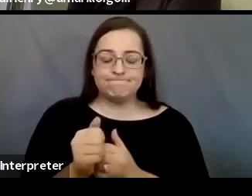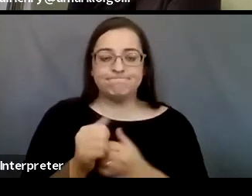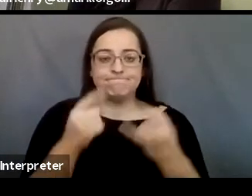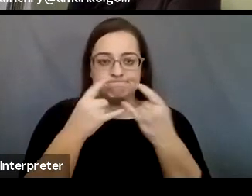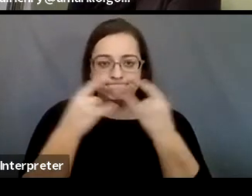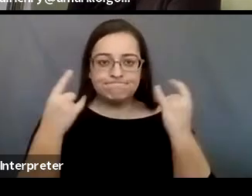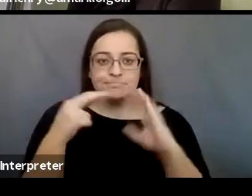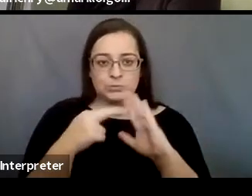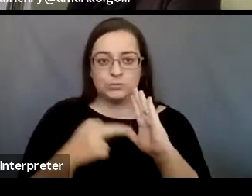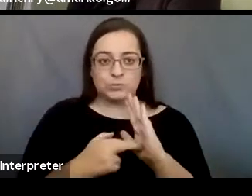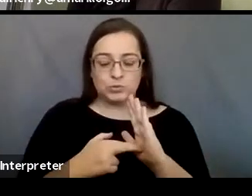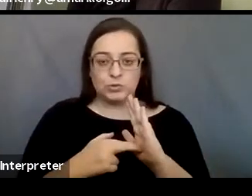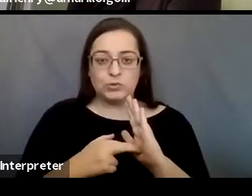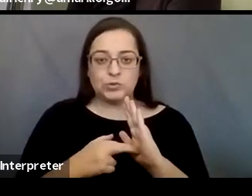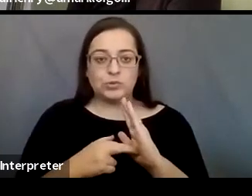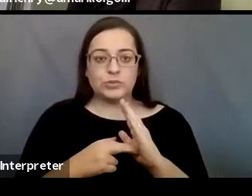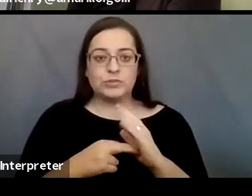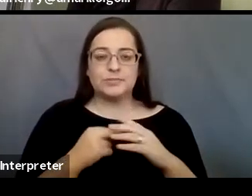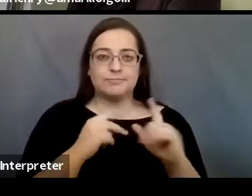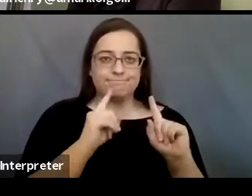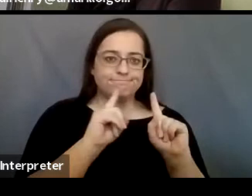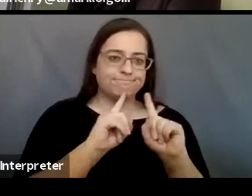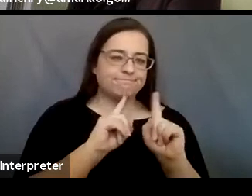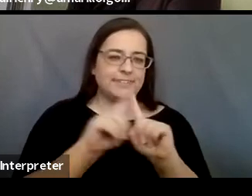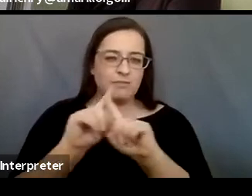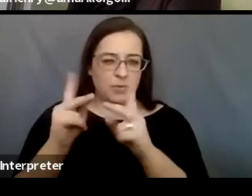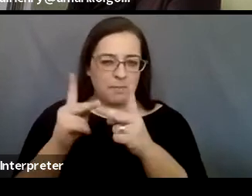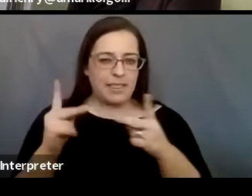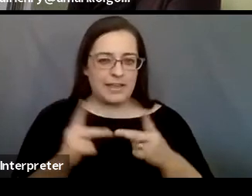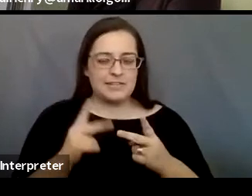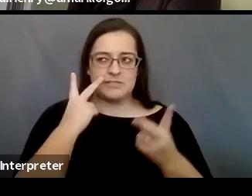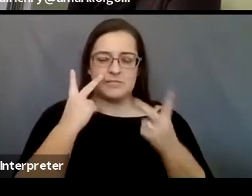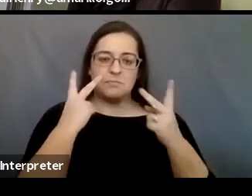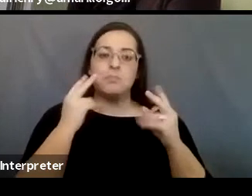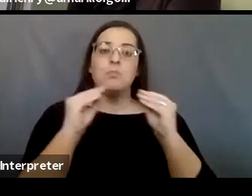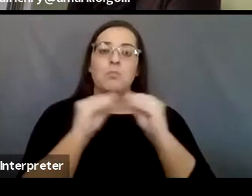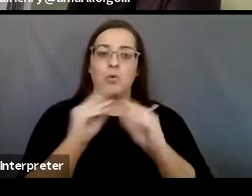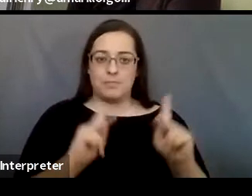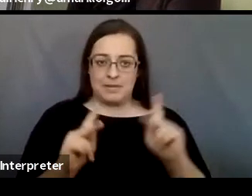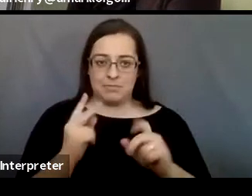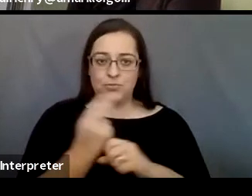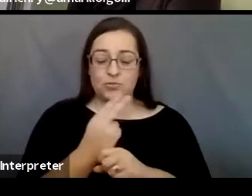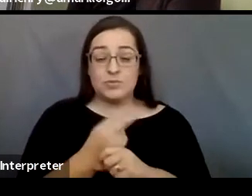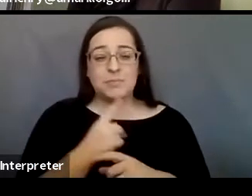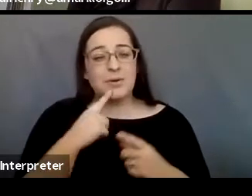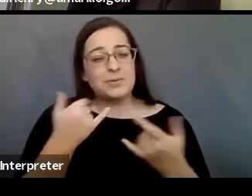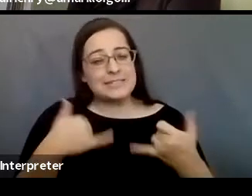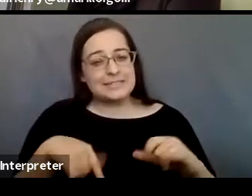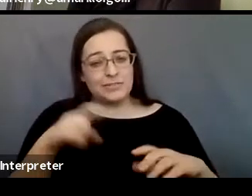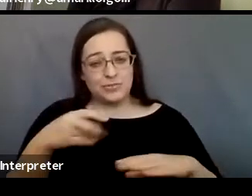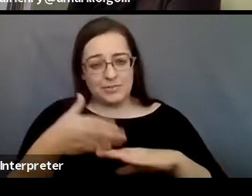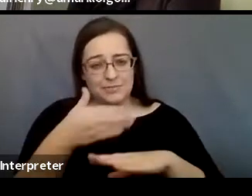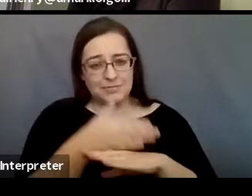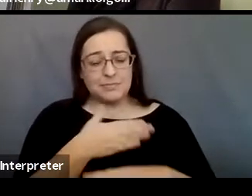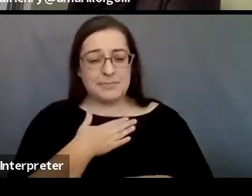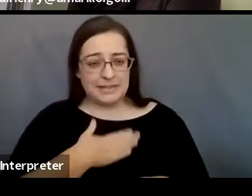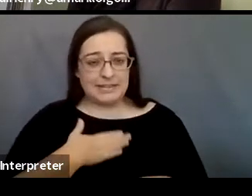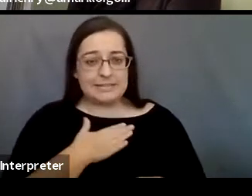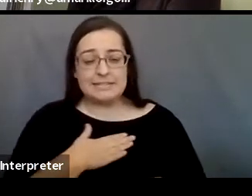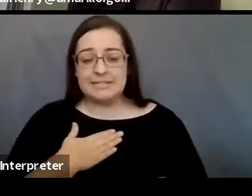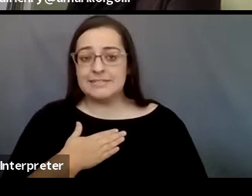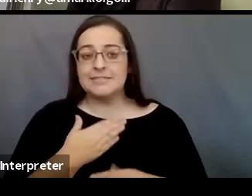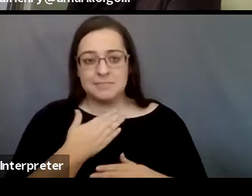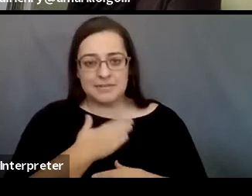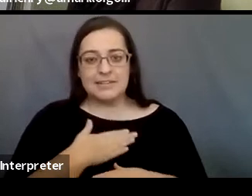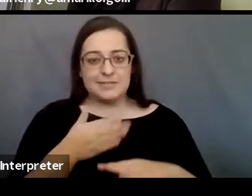coverings when we're in all the situations that we're directed to wear the face coverings. There's still an opportunity for improvement, and I want to implore everyone to improve